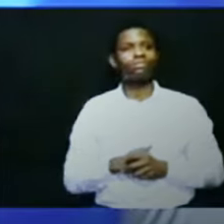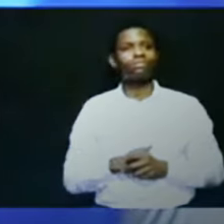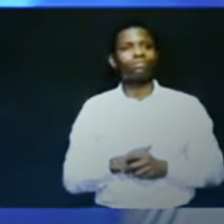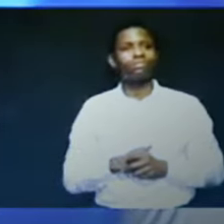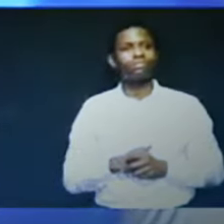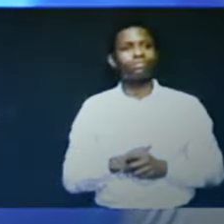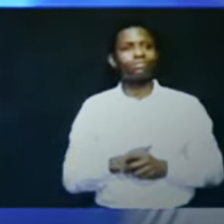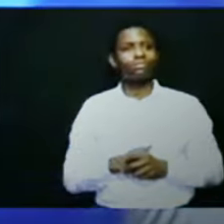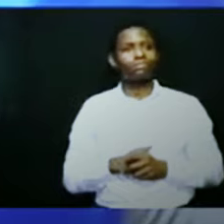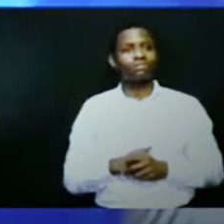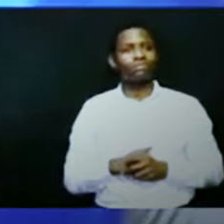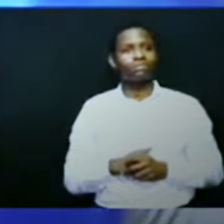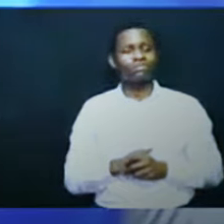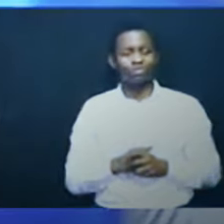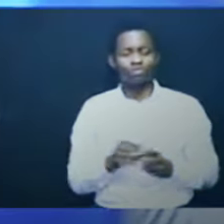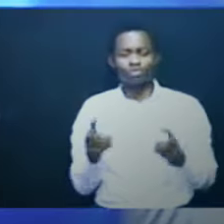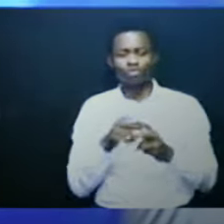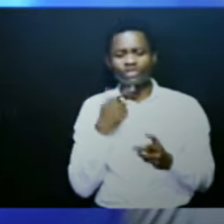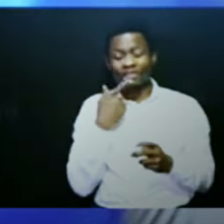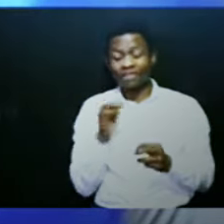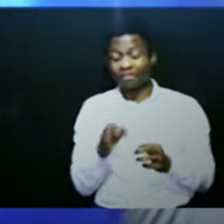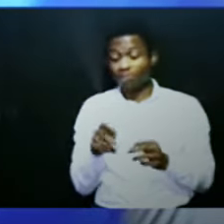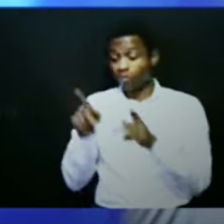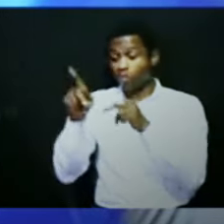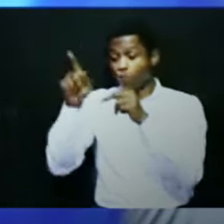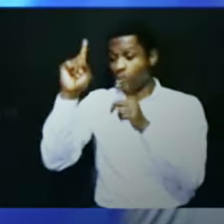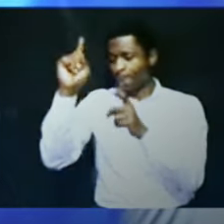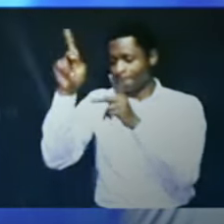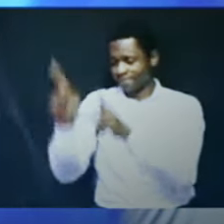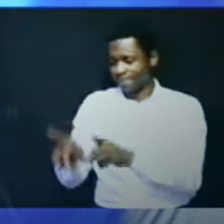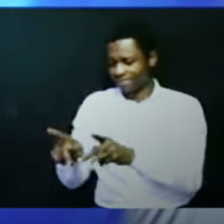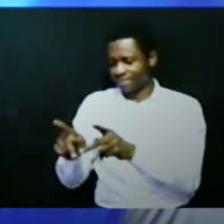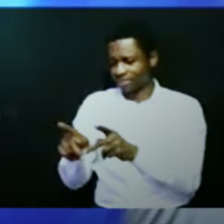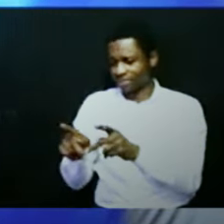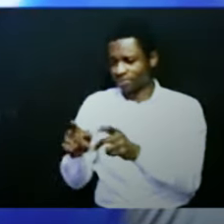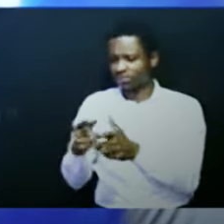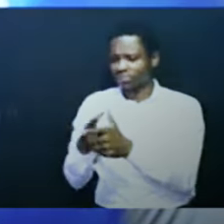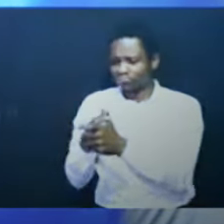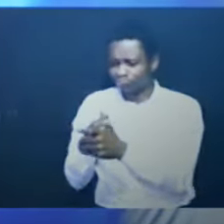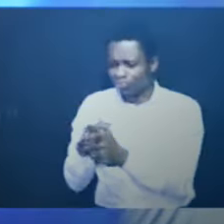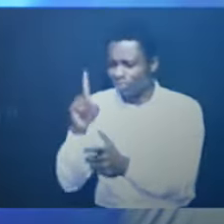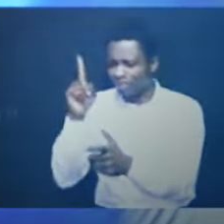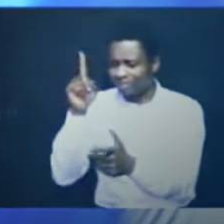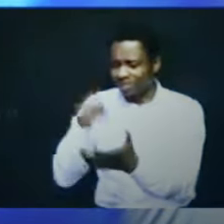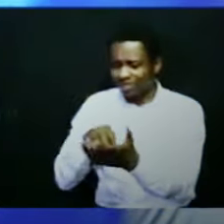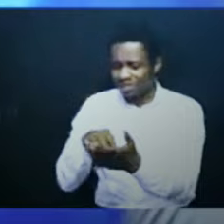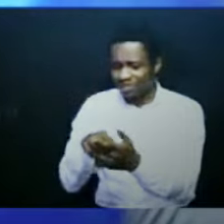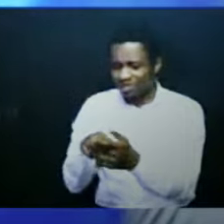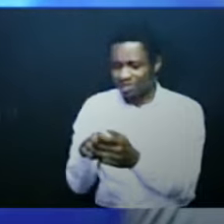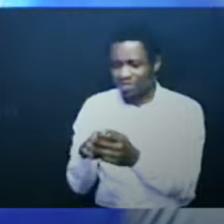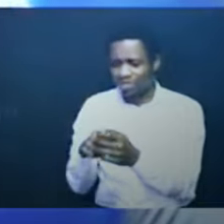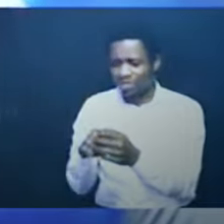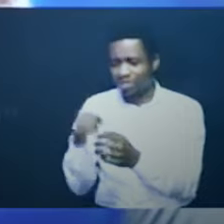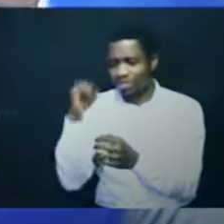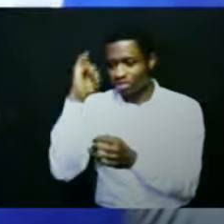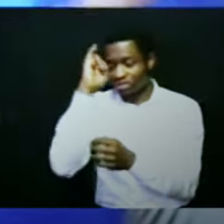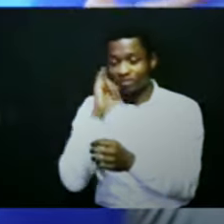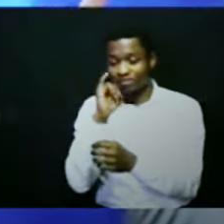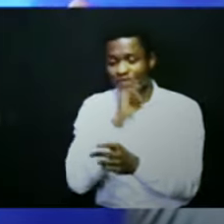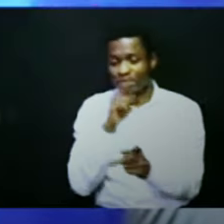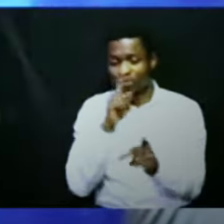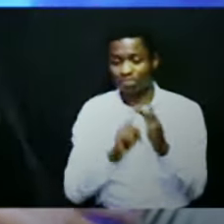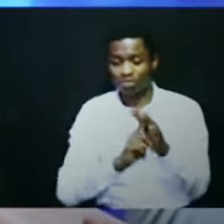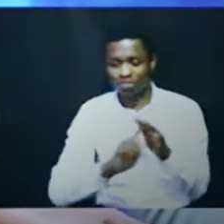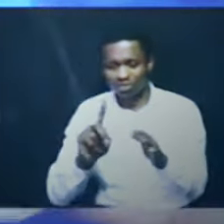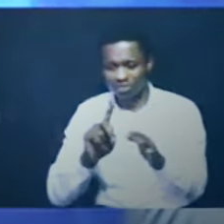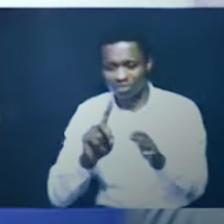if one person can chase, let's say, 1,000 of Israelites away, then unless the rock of